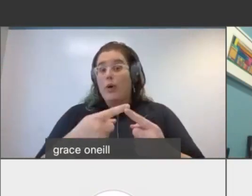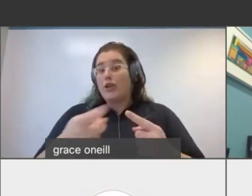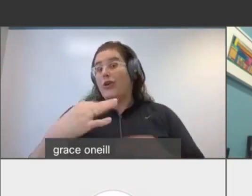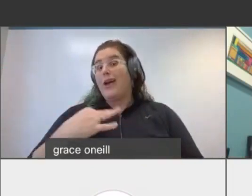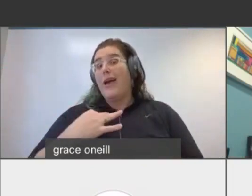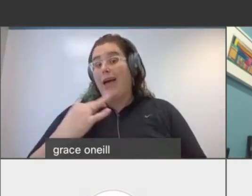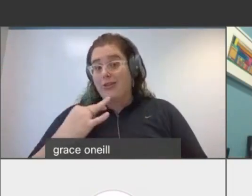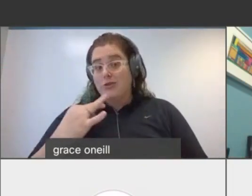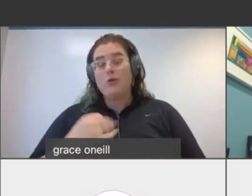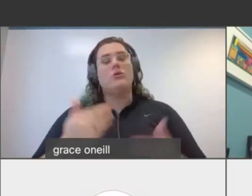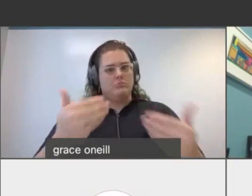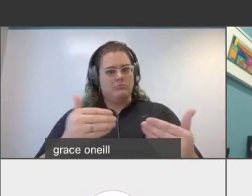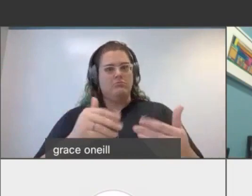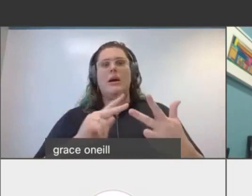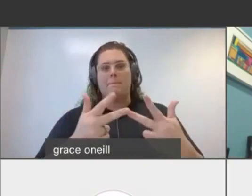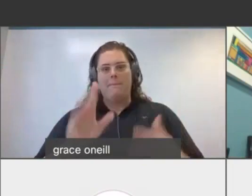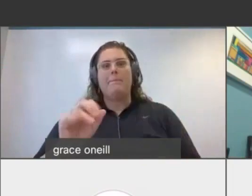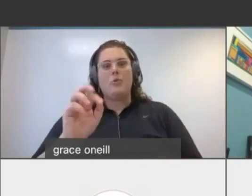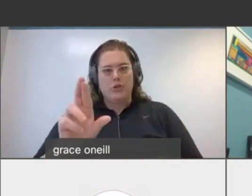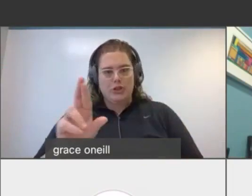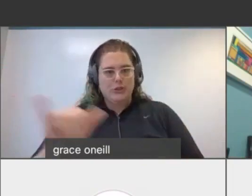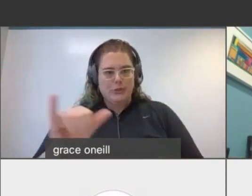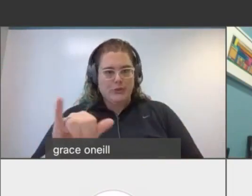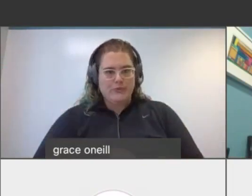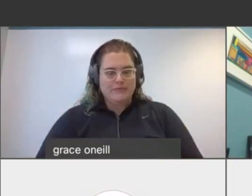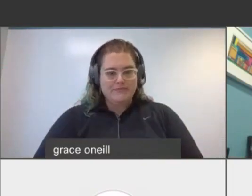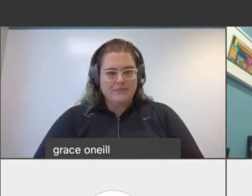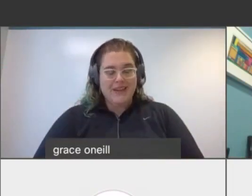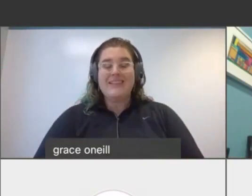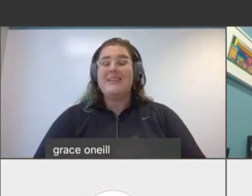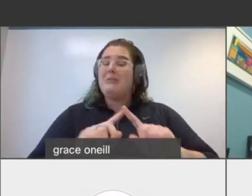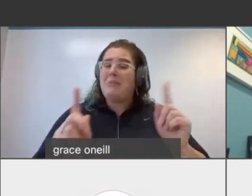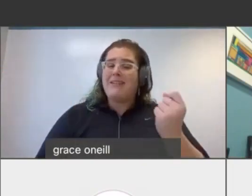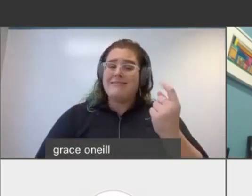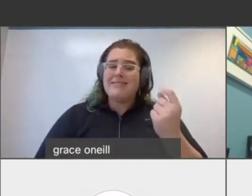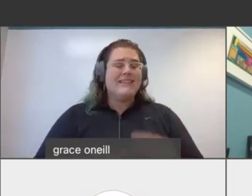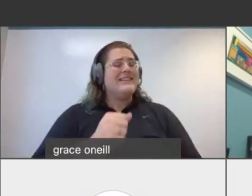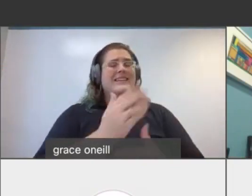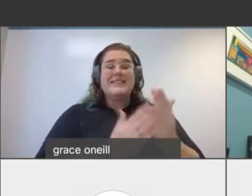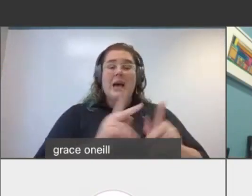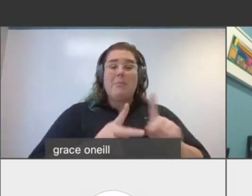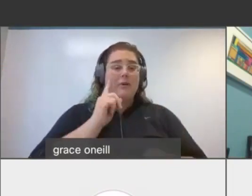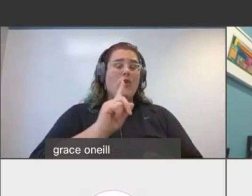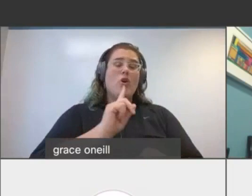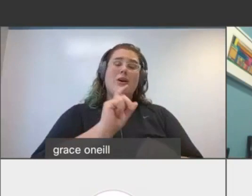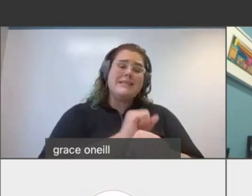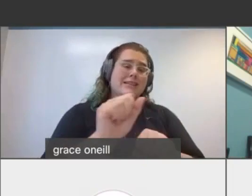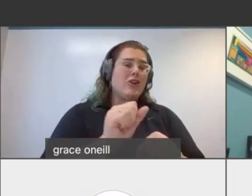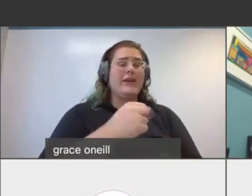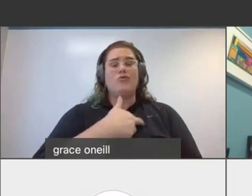well. But there may be people who, for some sincerely held religious